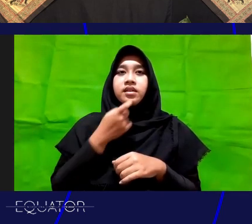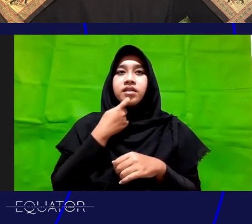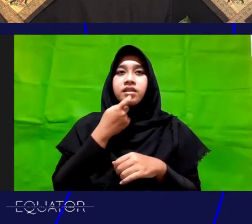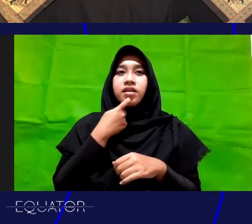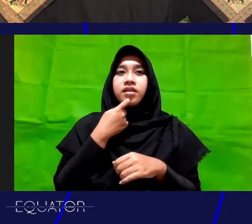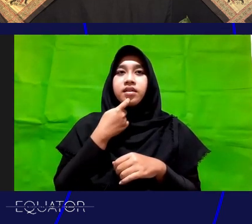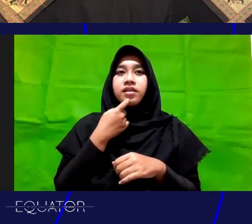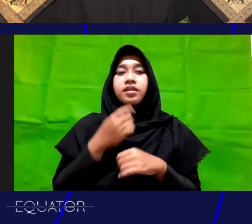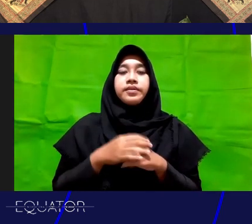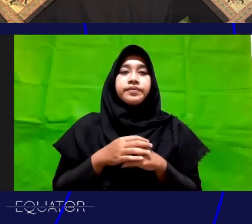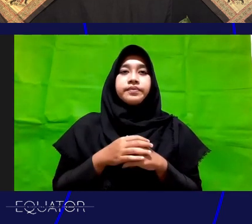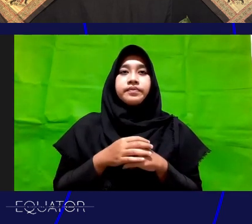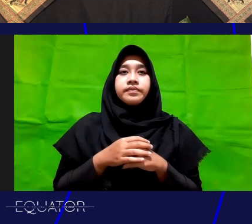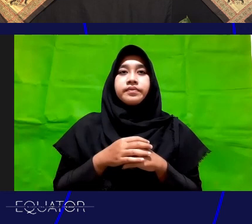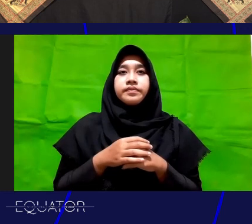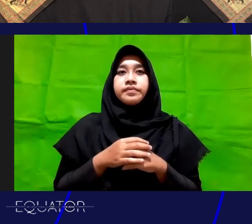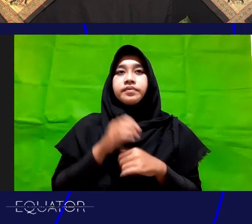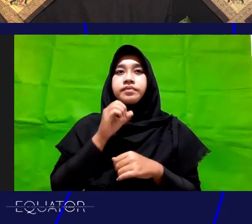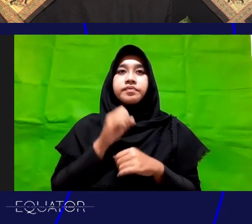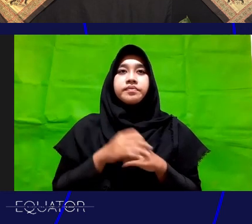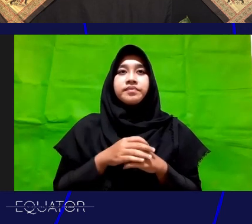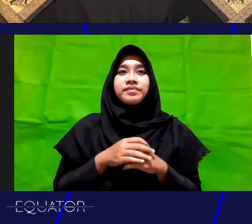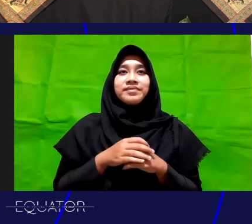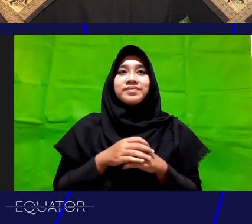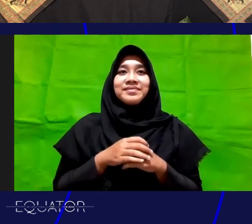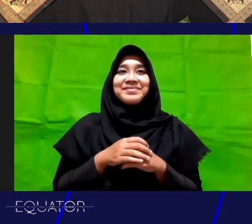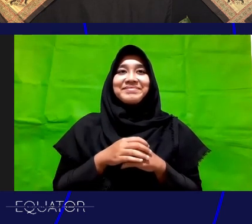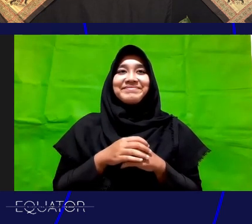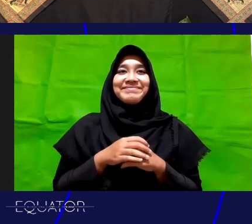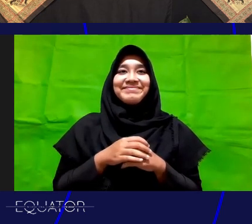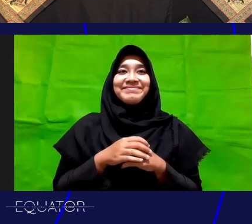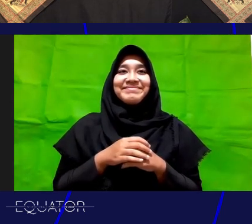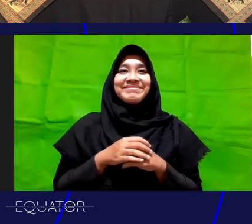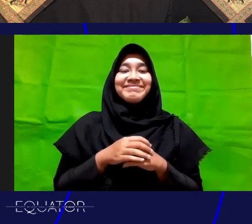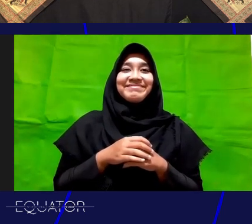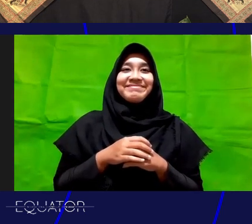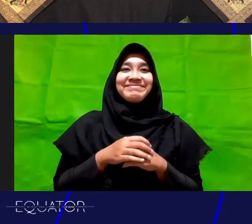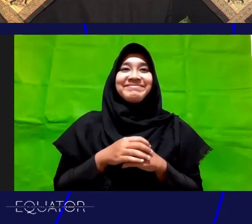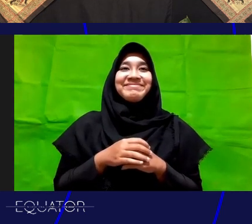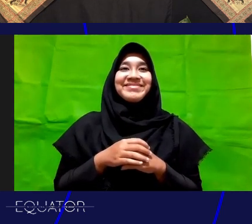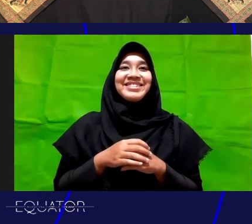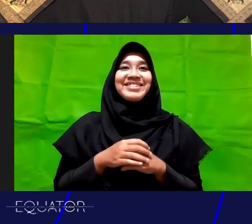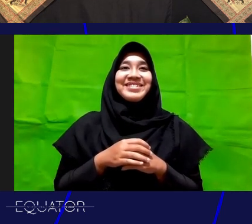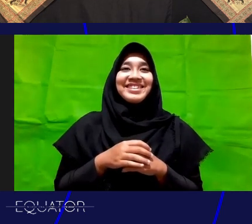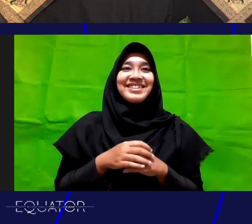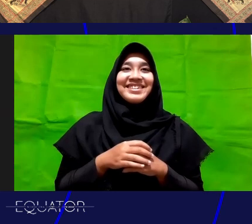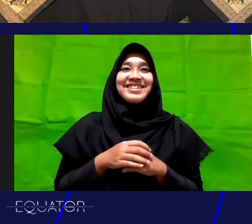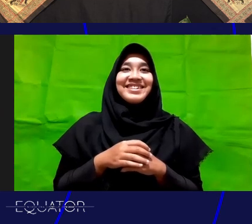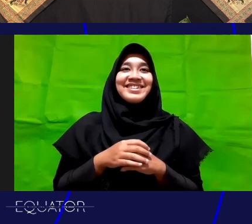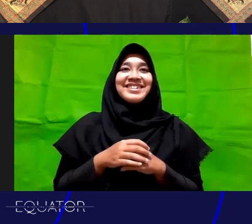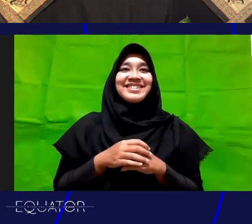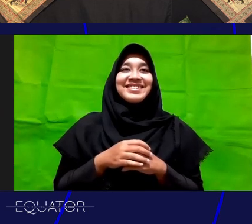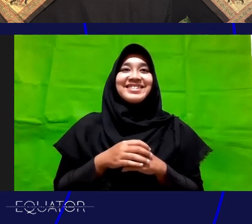talking about, because also this work of us as artists, we're constantly traveling, and it's inevitable to make process